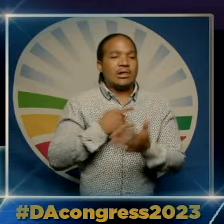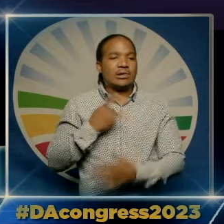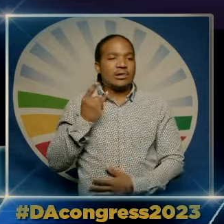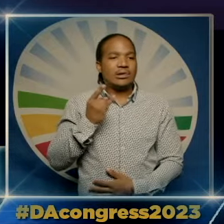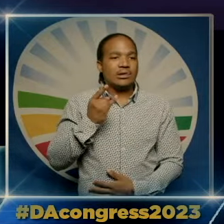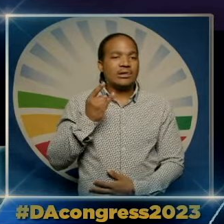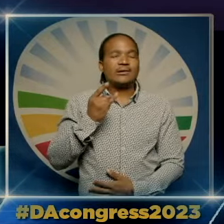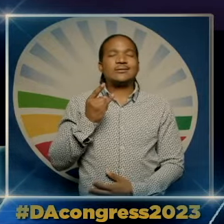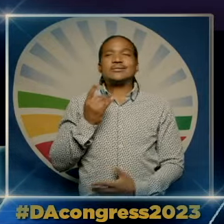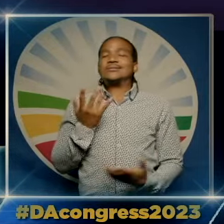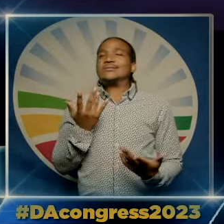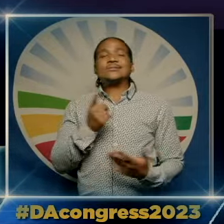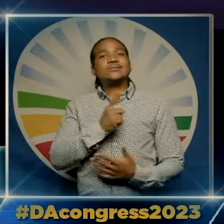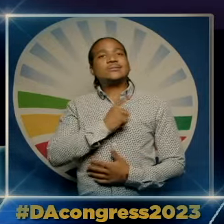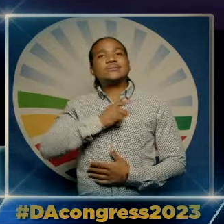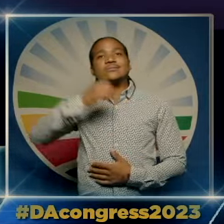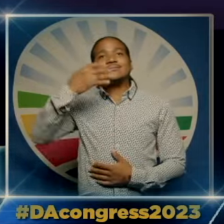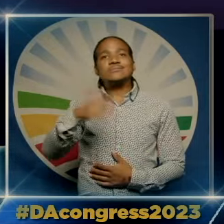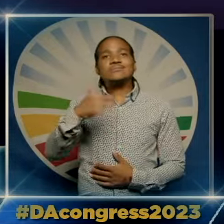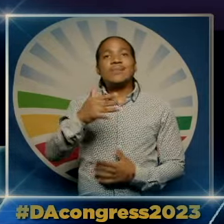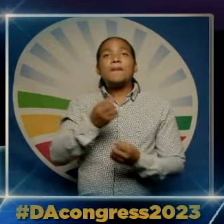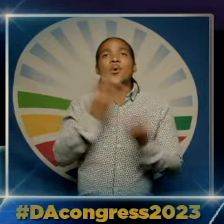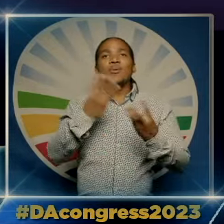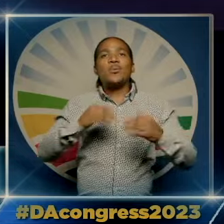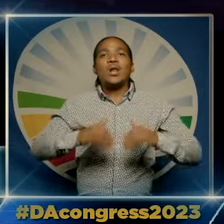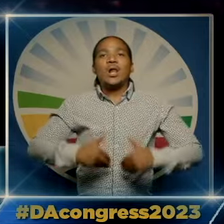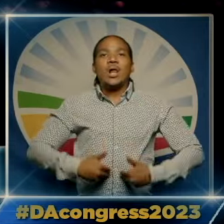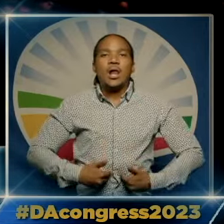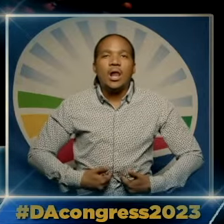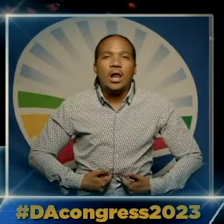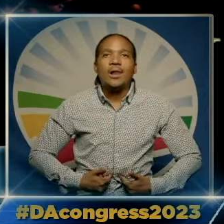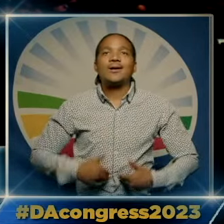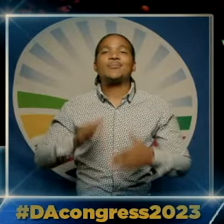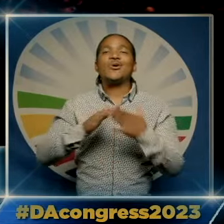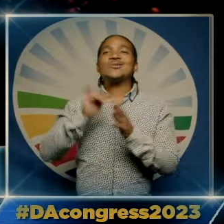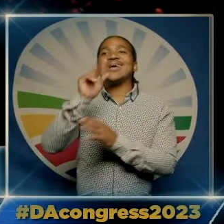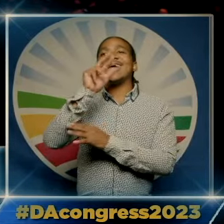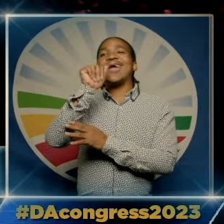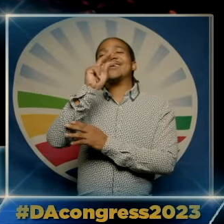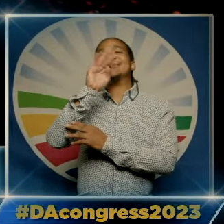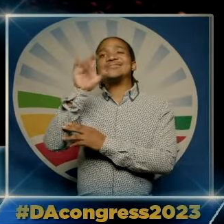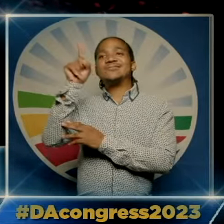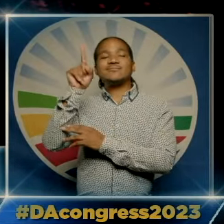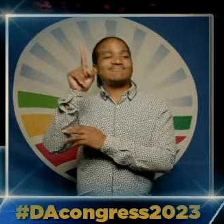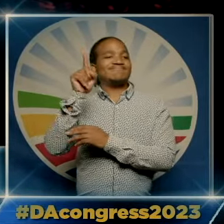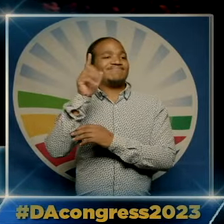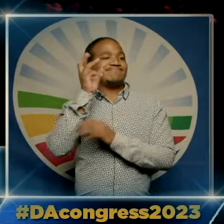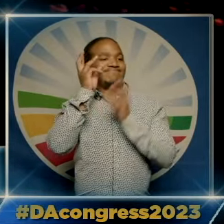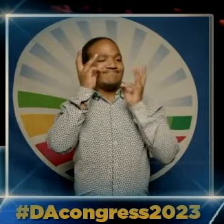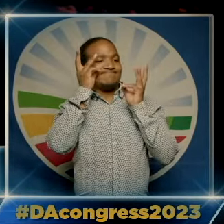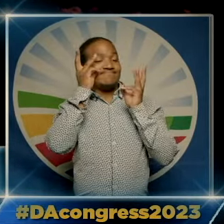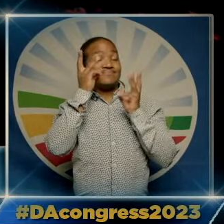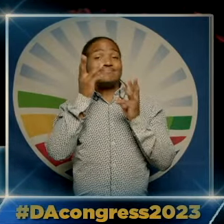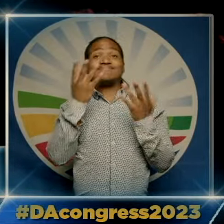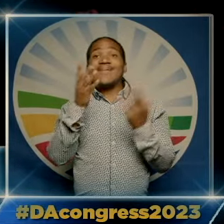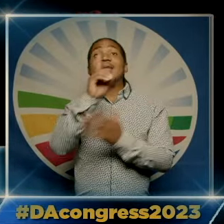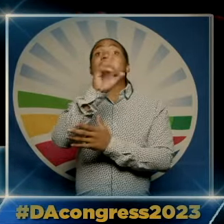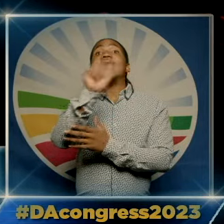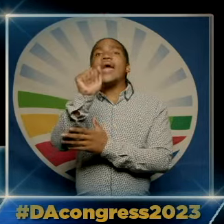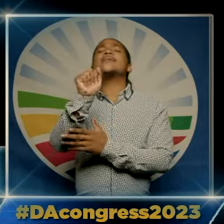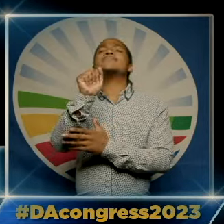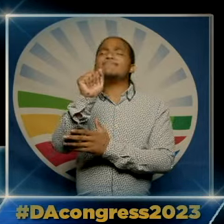bayafa indlala urhulumente we-ANC ebukele. This is why the DA tabled concrete proposals in